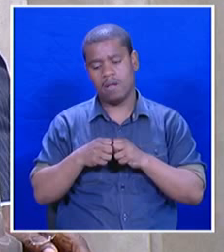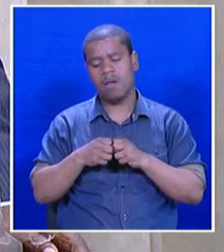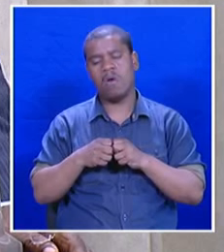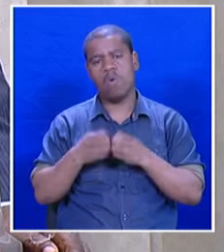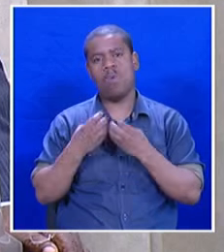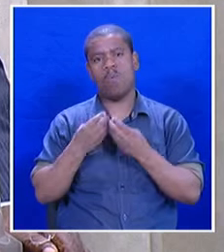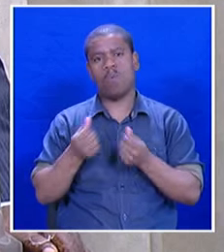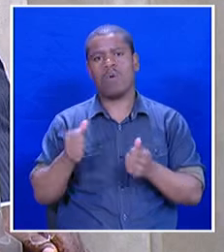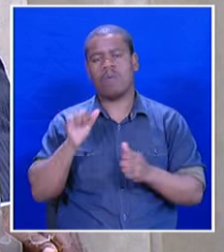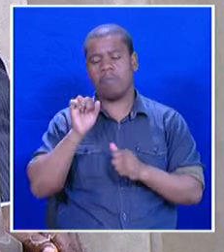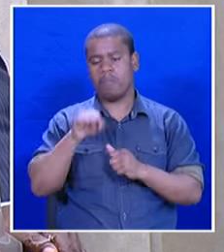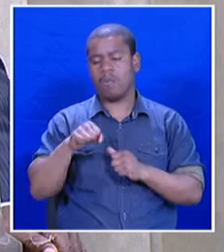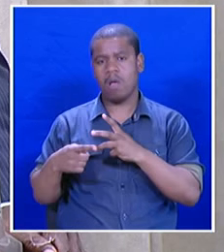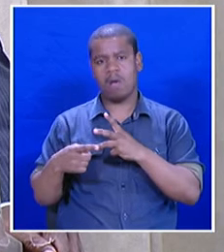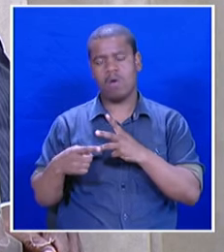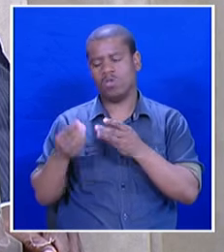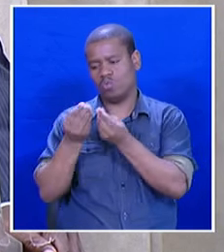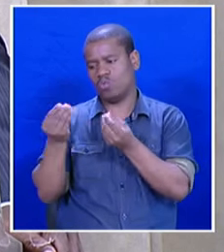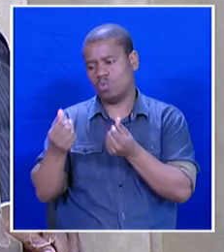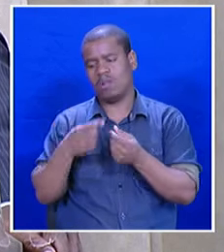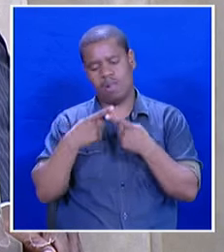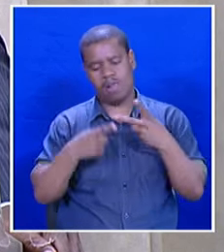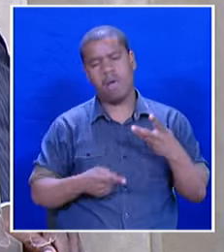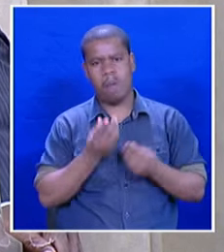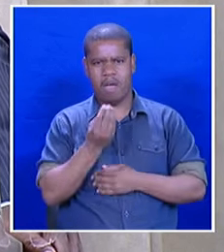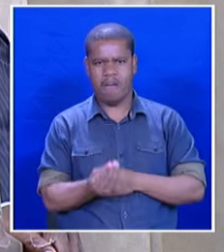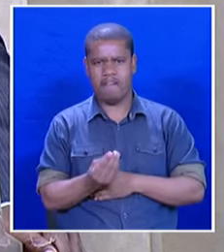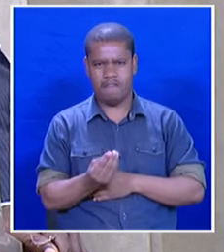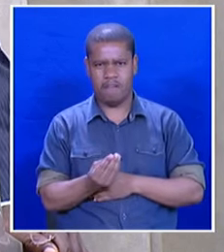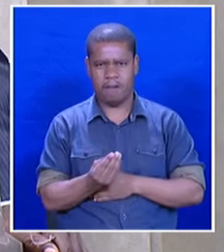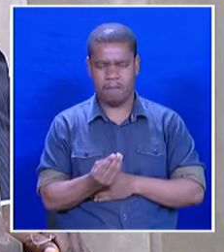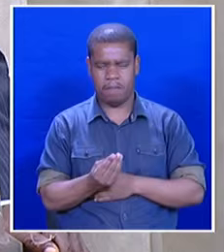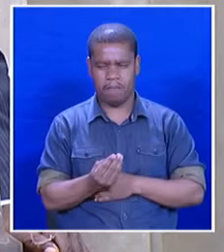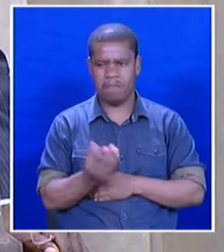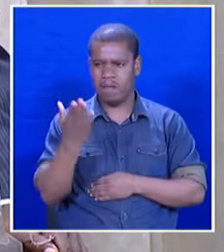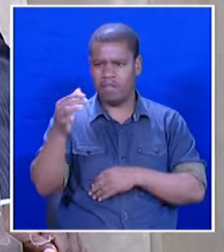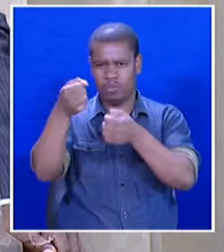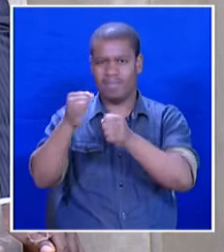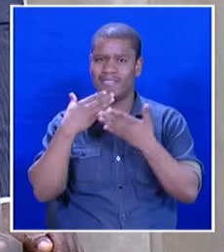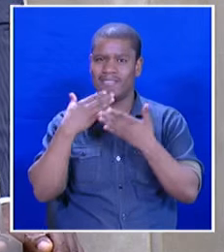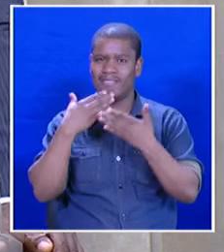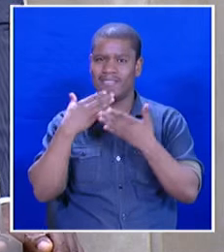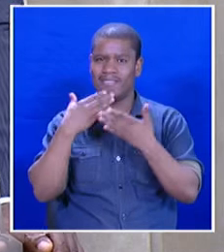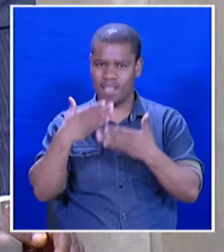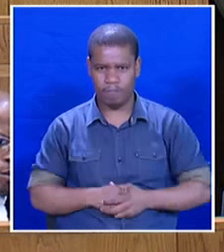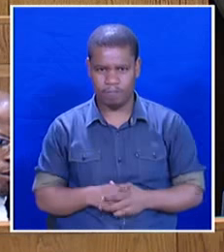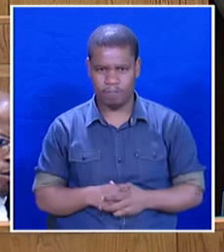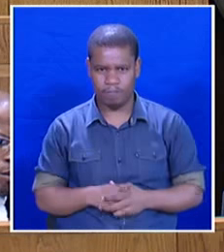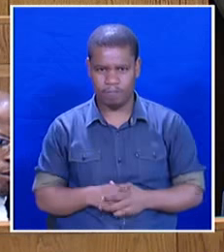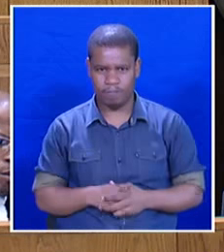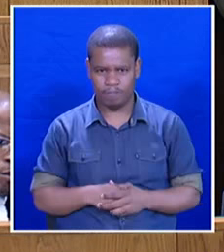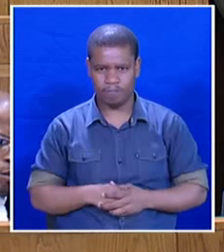solutions for all the challenges that we face. Thank you, Chairperson. Thank you, sir. Honourable Van